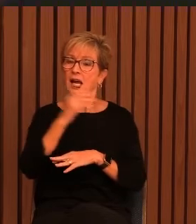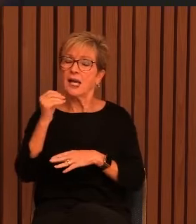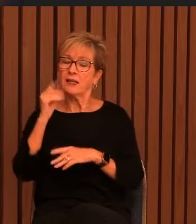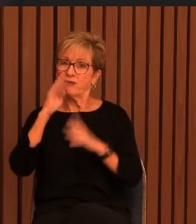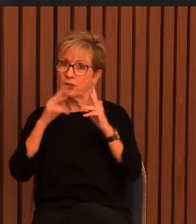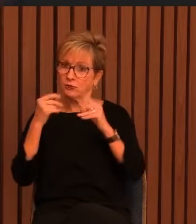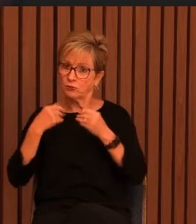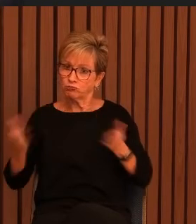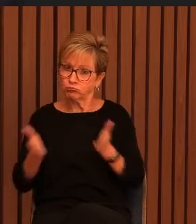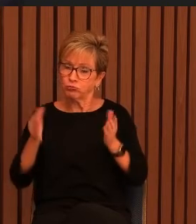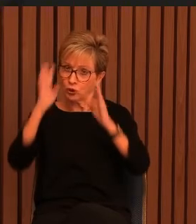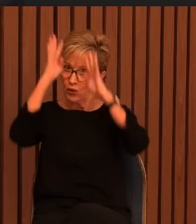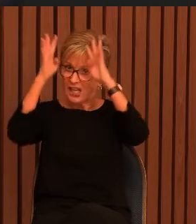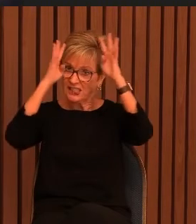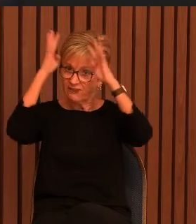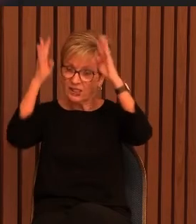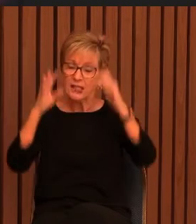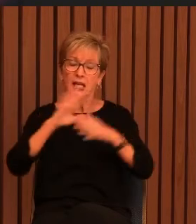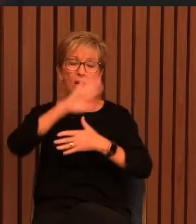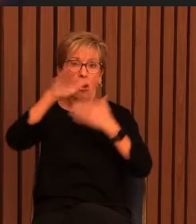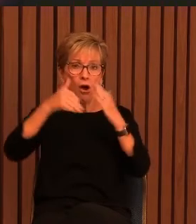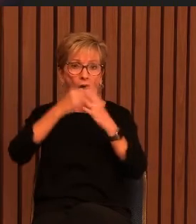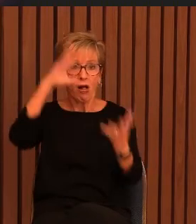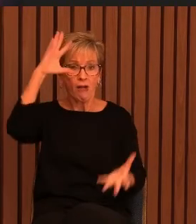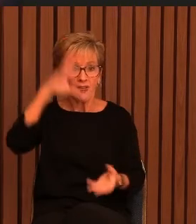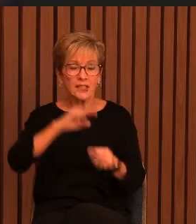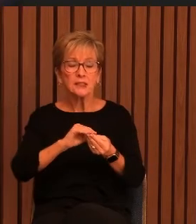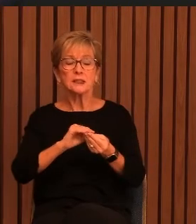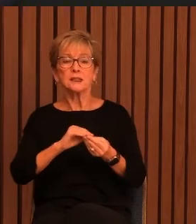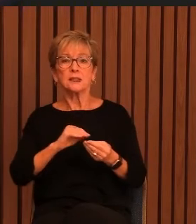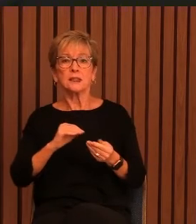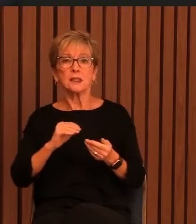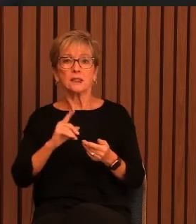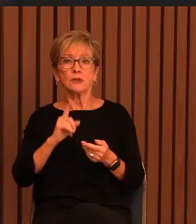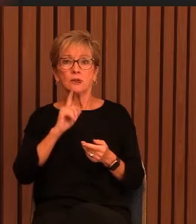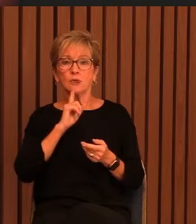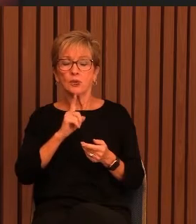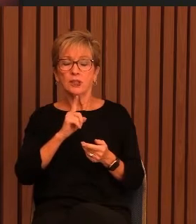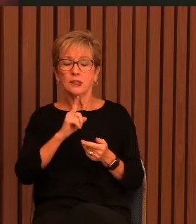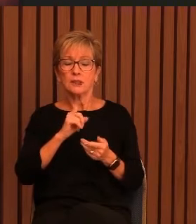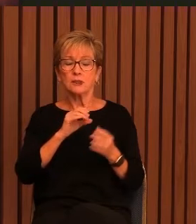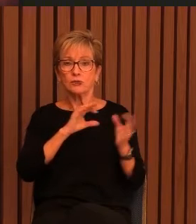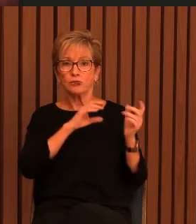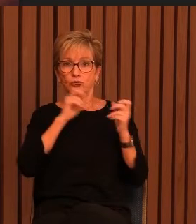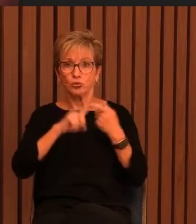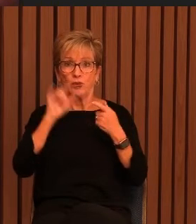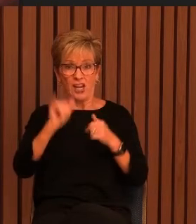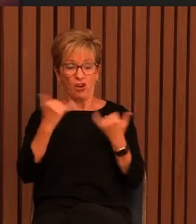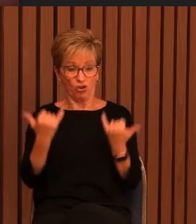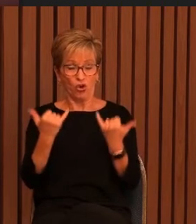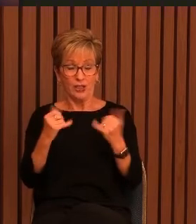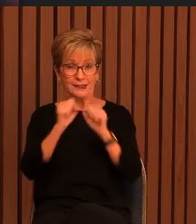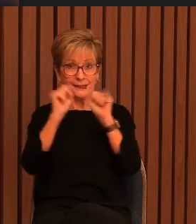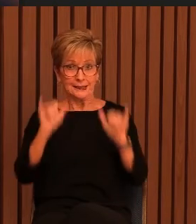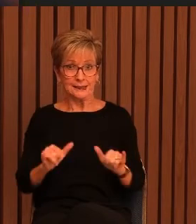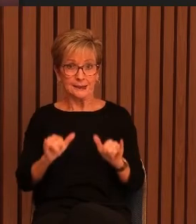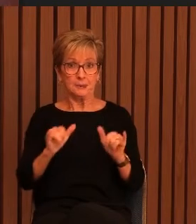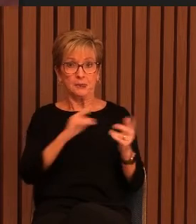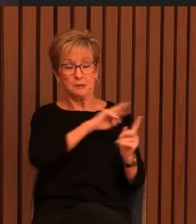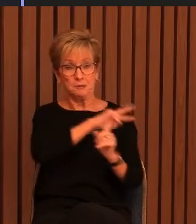creativity, all of which, or none of which, transfer very well into the current system.